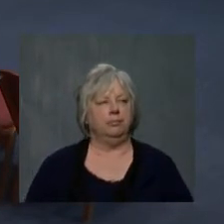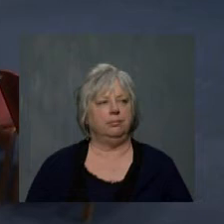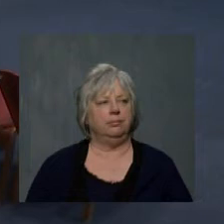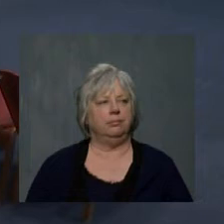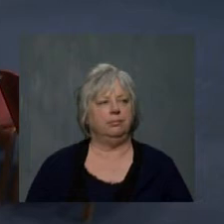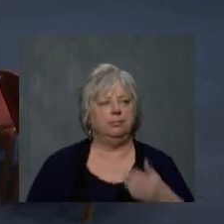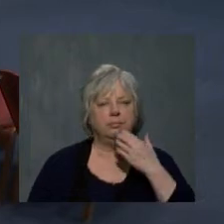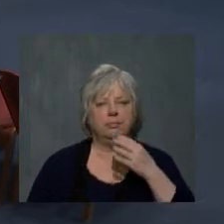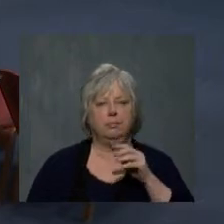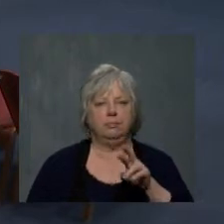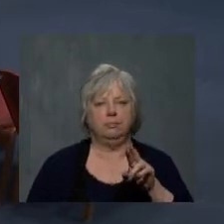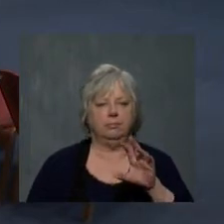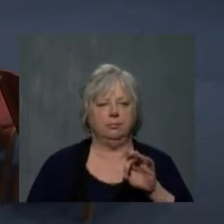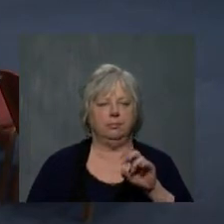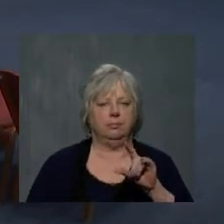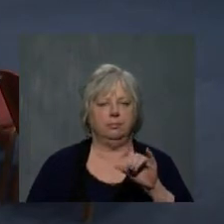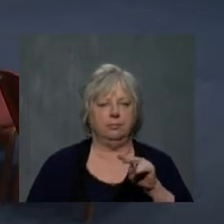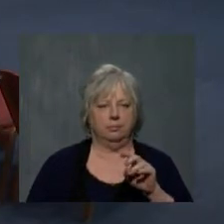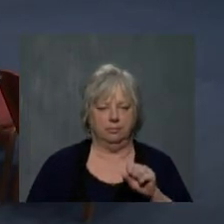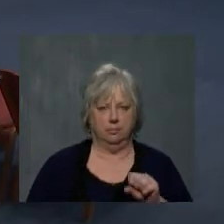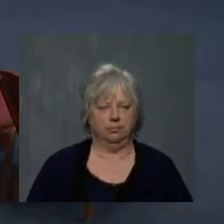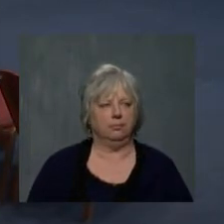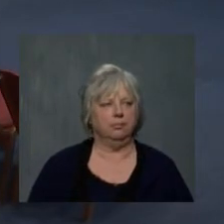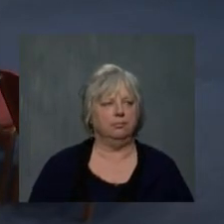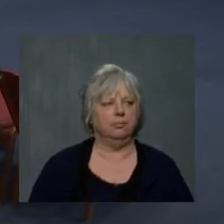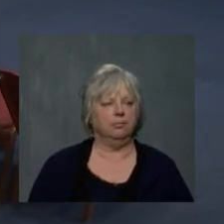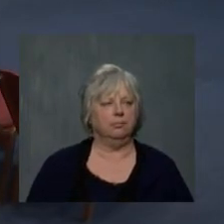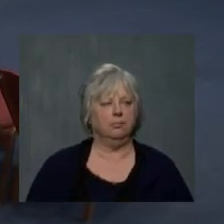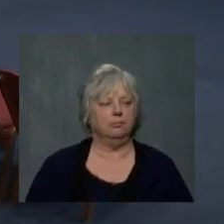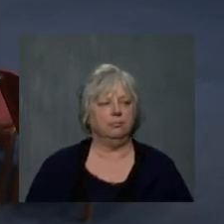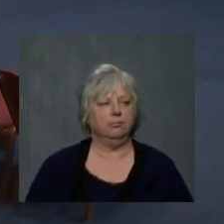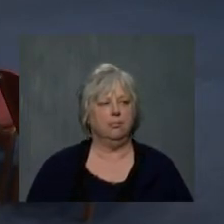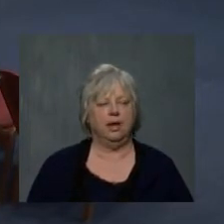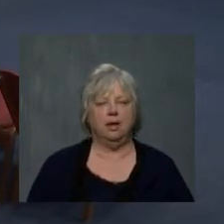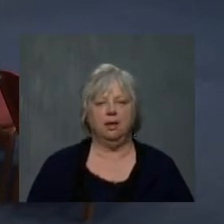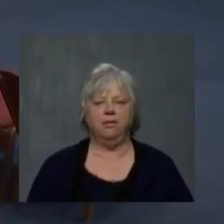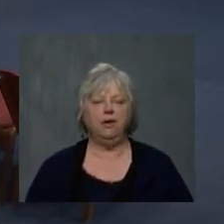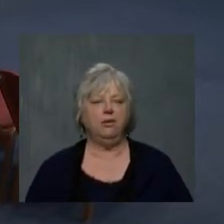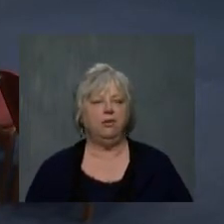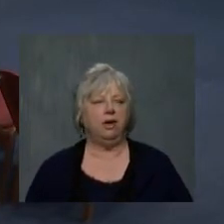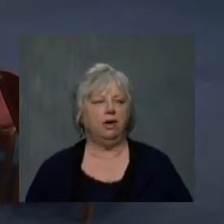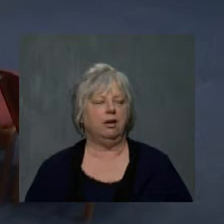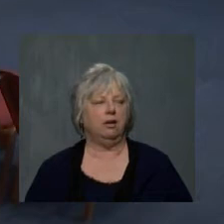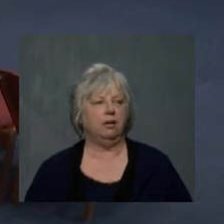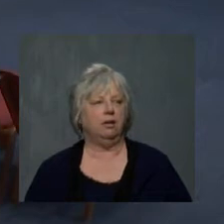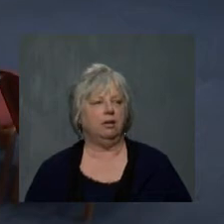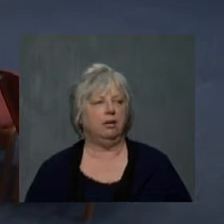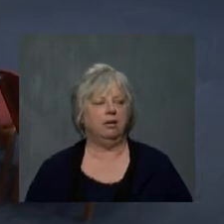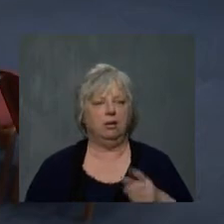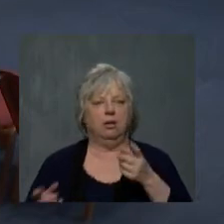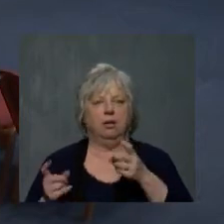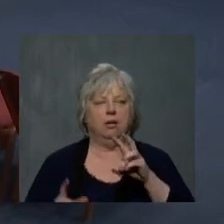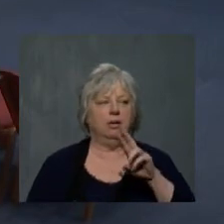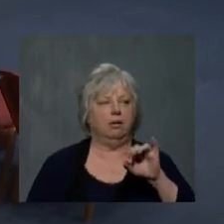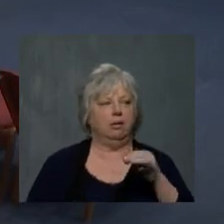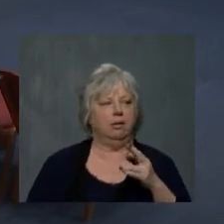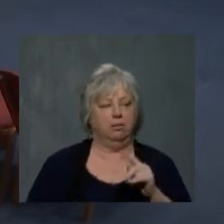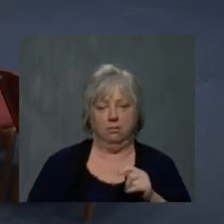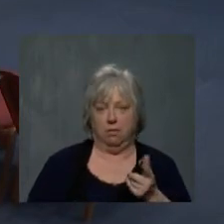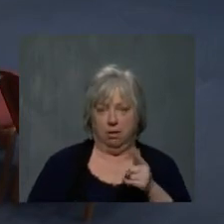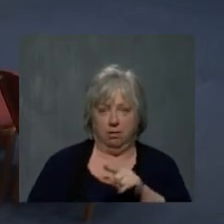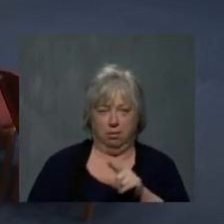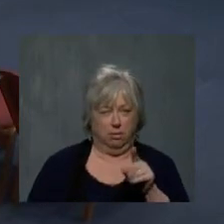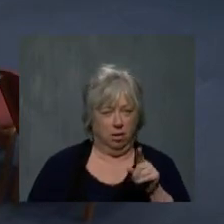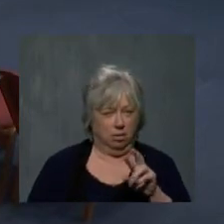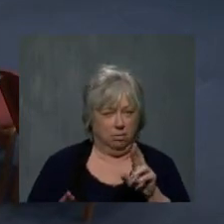Thank you, Mr. Collins. Mm-hmm. Director, for is it for him? Because Director Wright also has a question, and you're getting ready